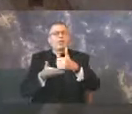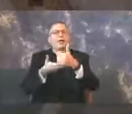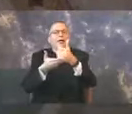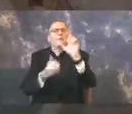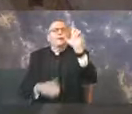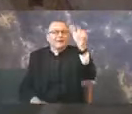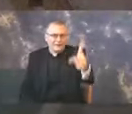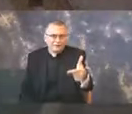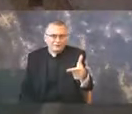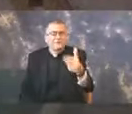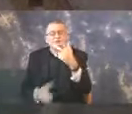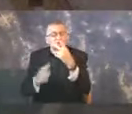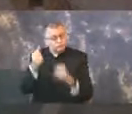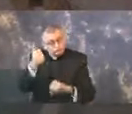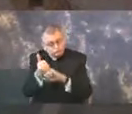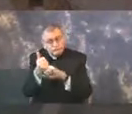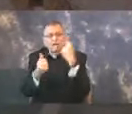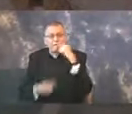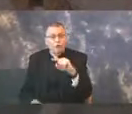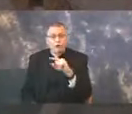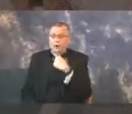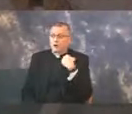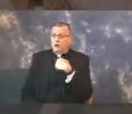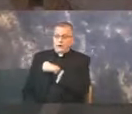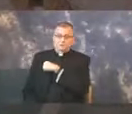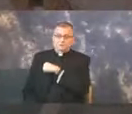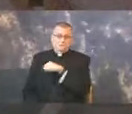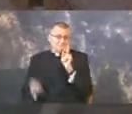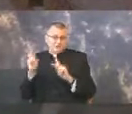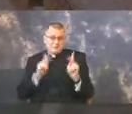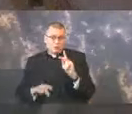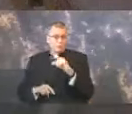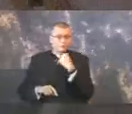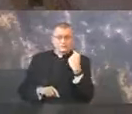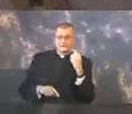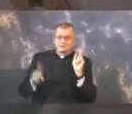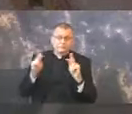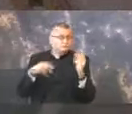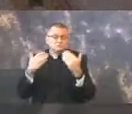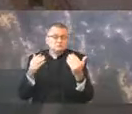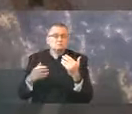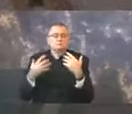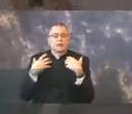clergy, as we seek to respond spiritually to the crisis of this moment.